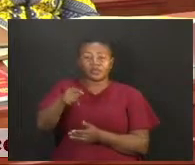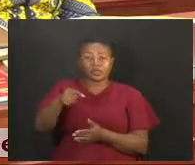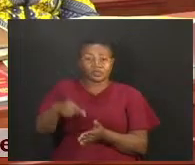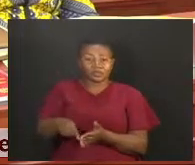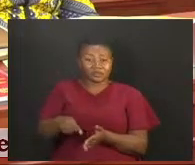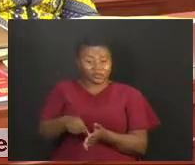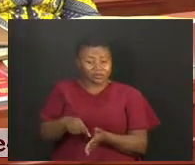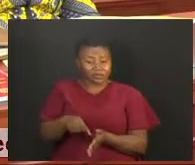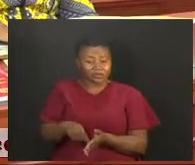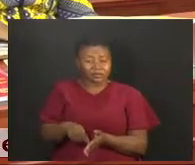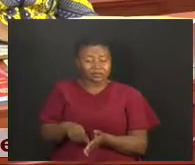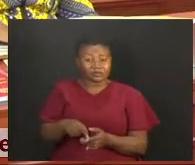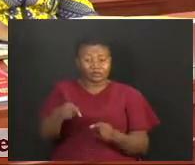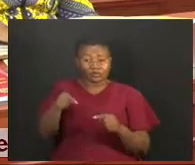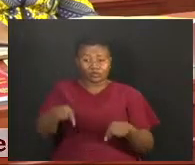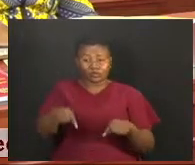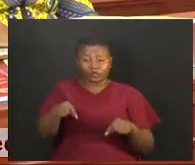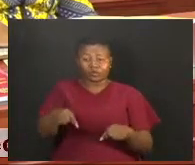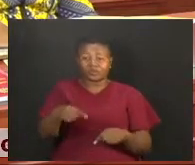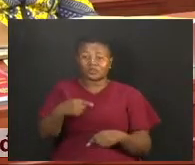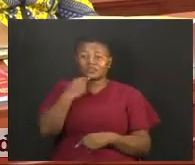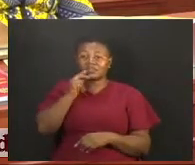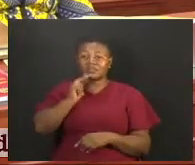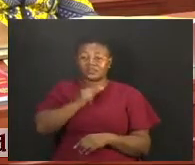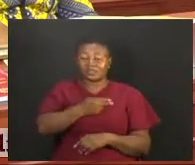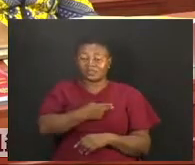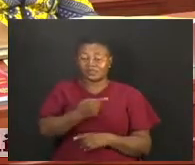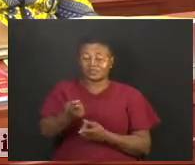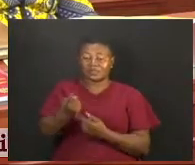Today, they are telling us that they are coming to renegotiate